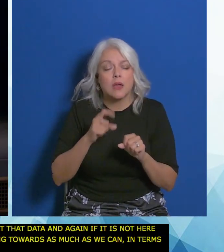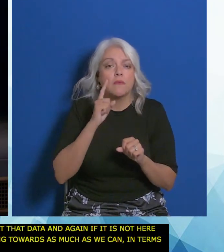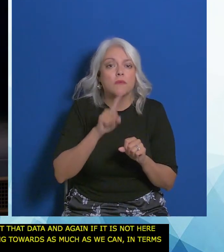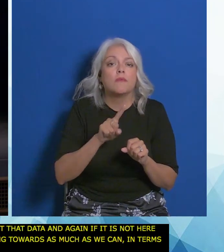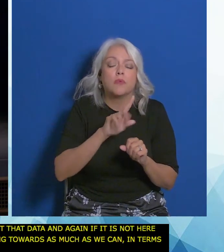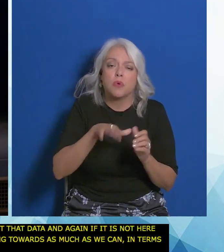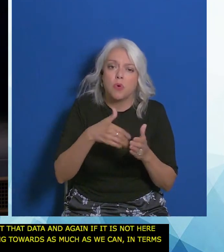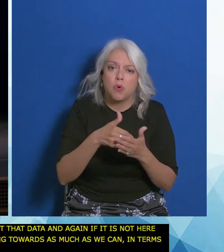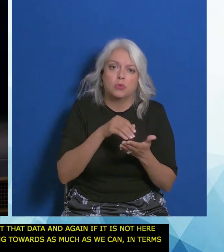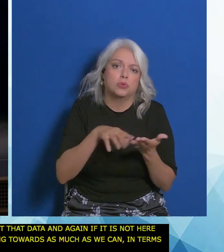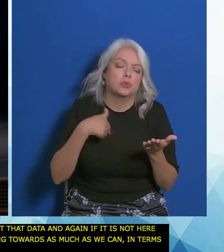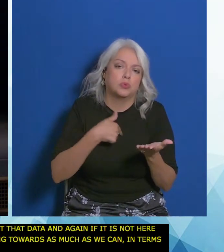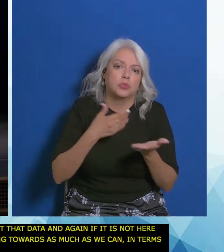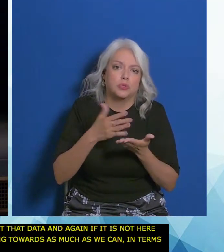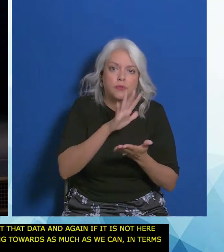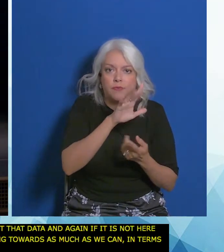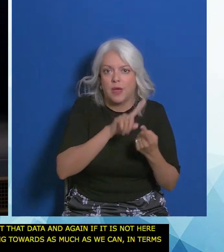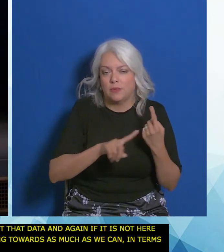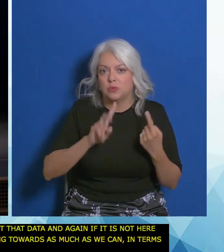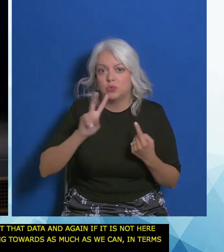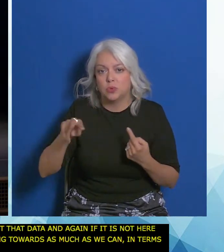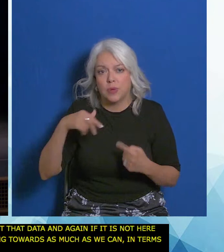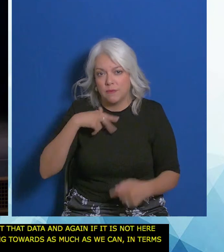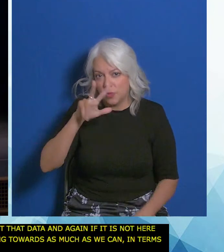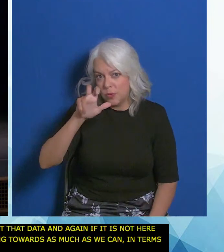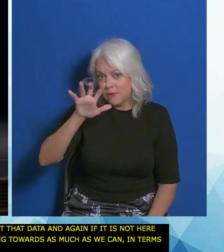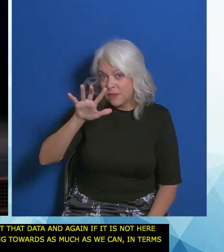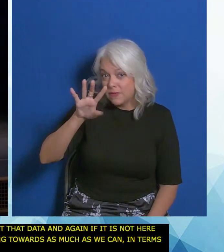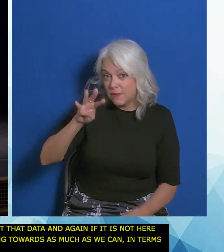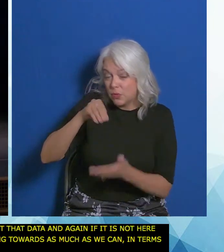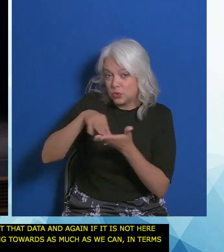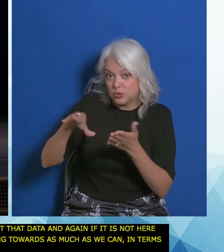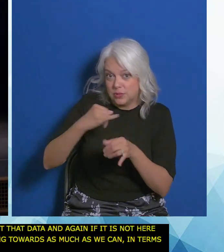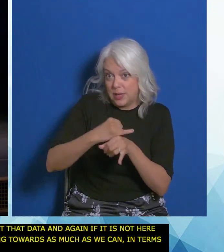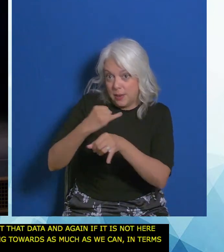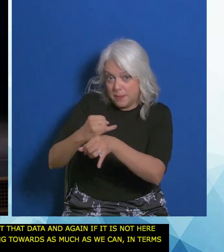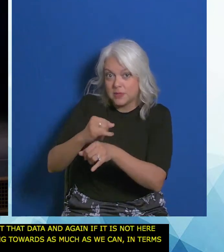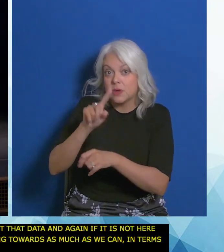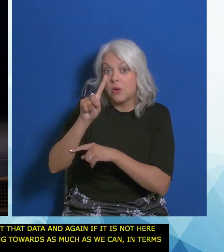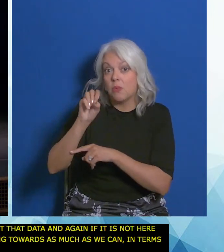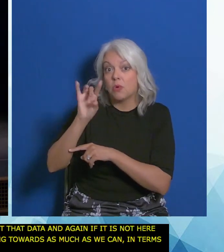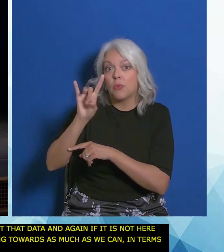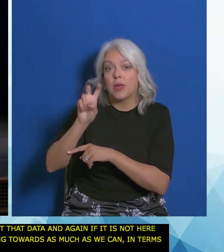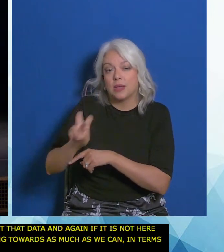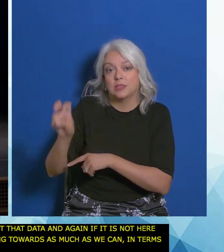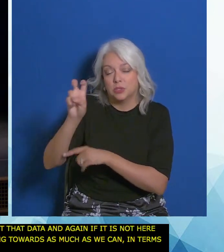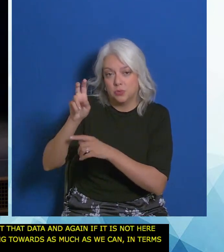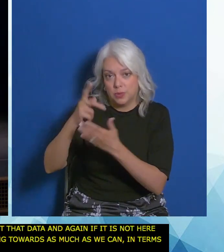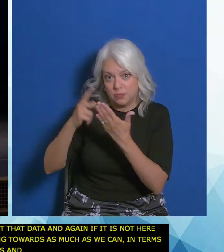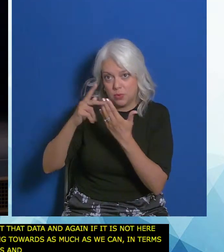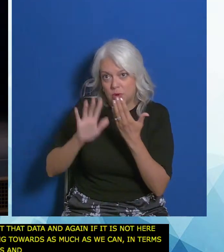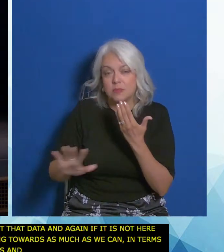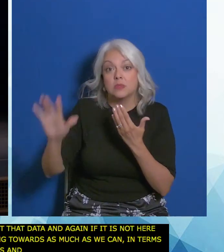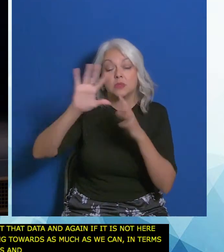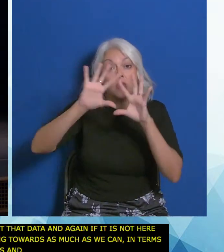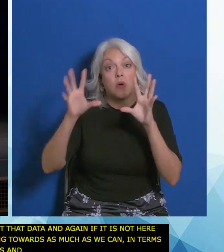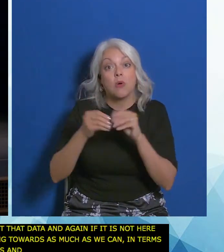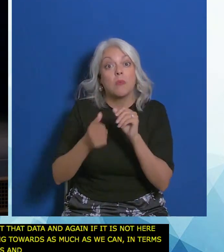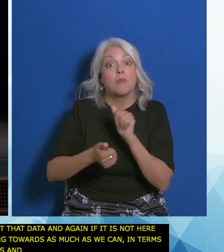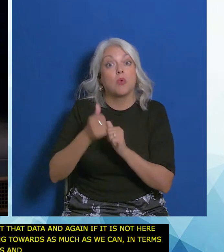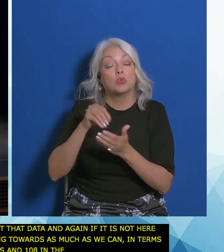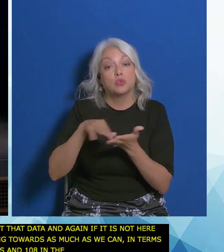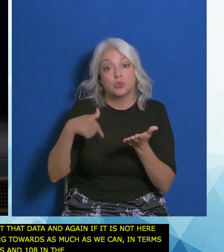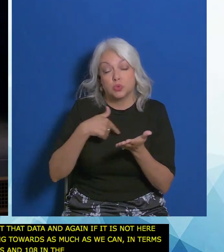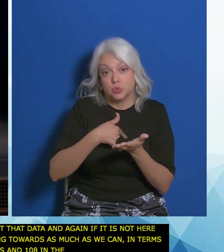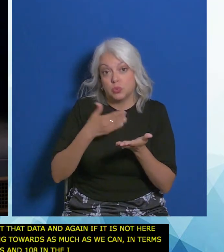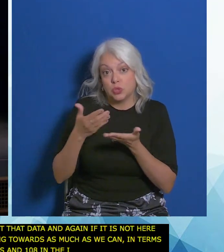and 22, there are 354 on the campuses. There's 108 in the itinerants. So it's the vast majority of the students